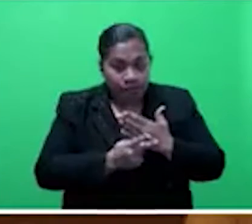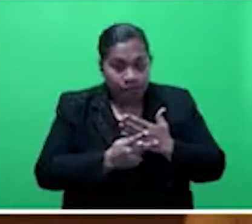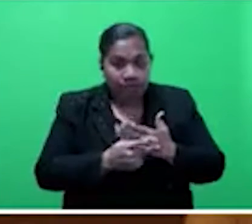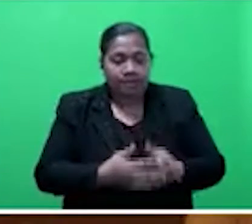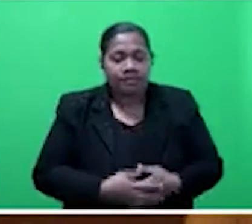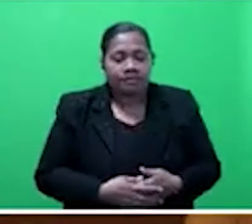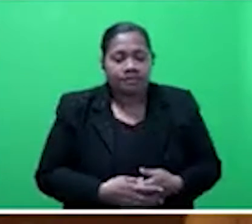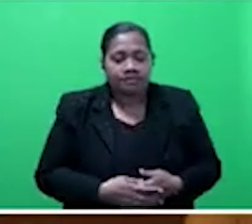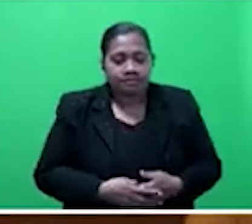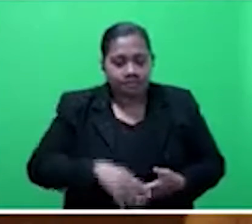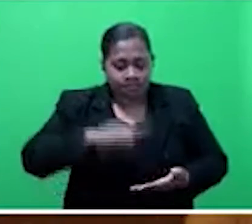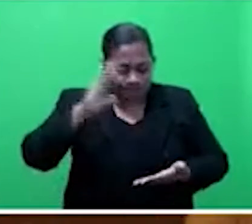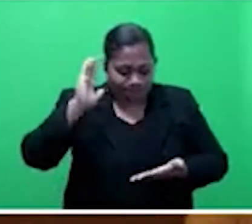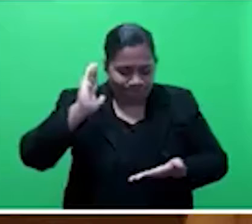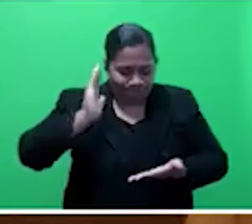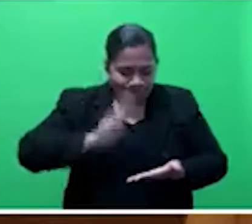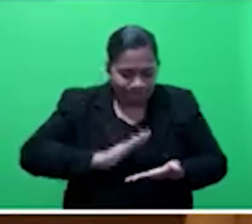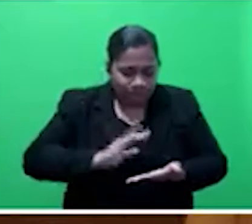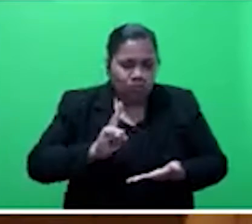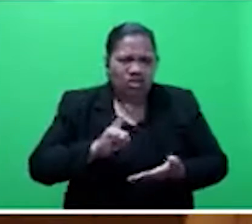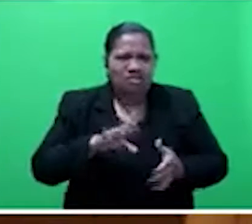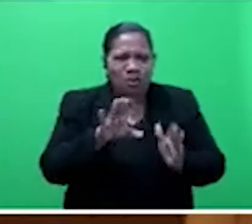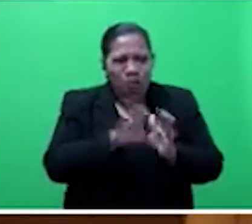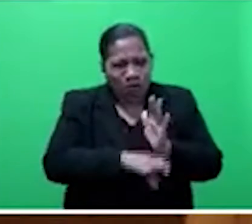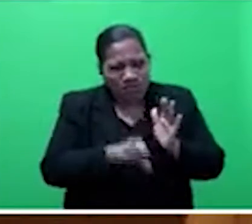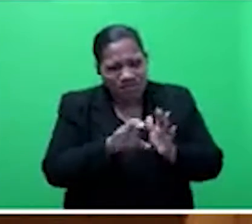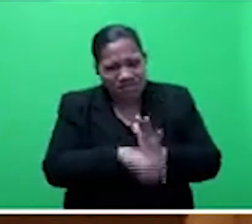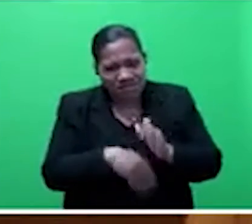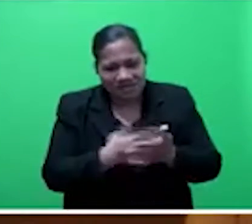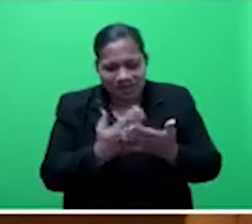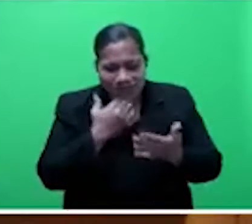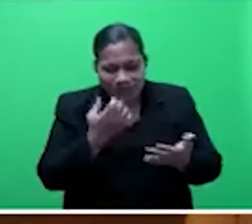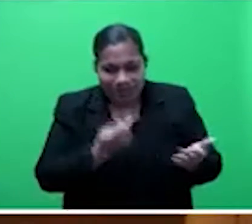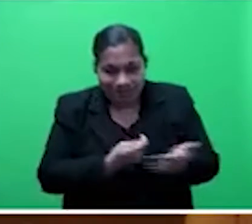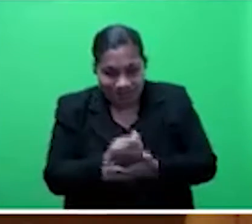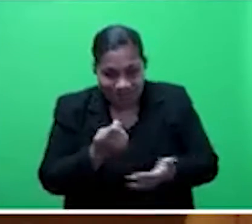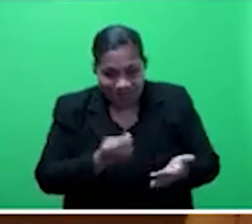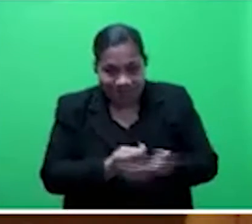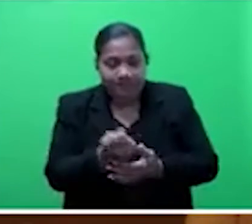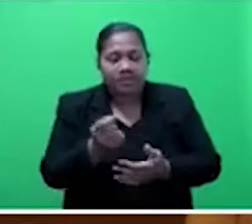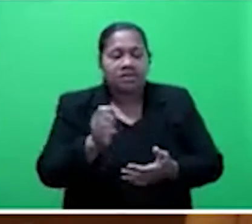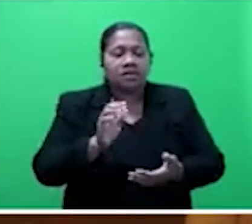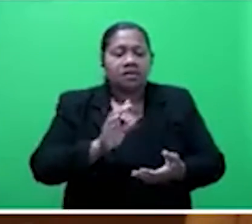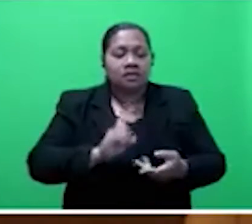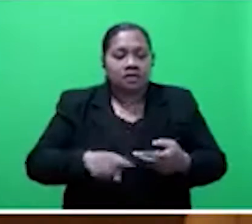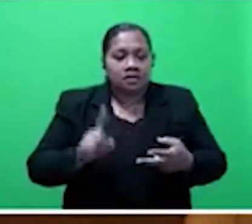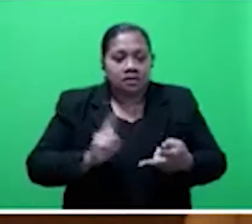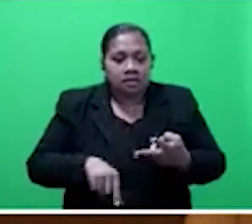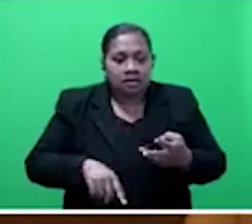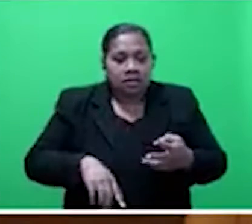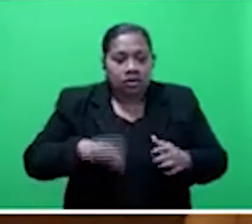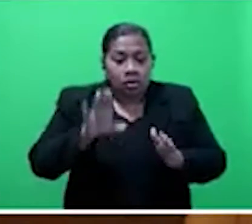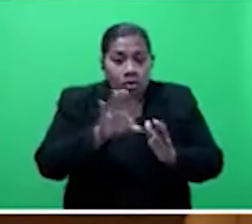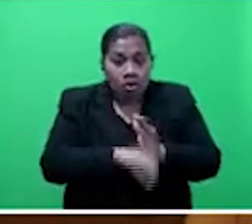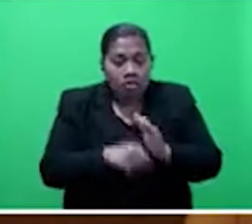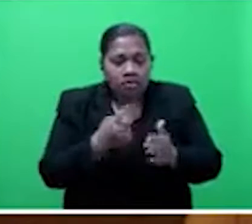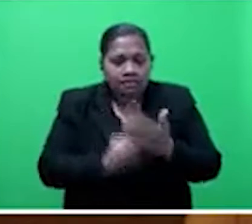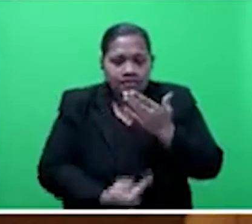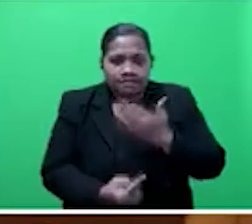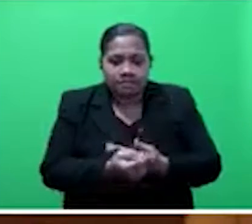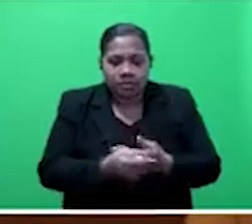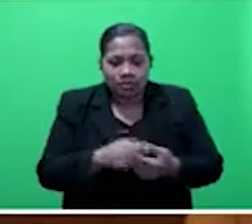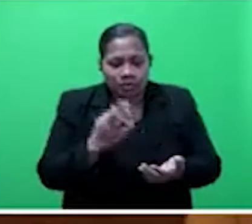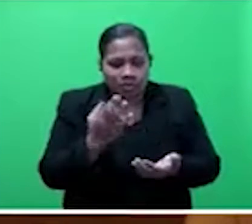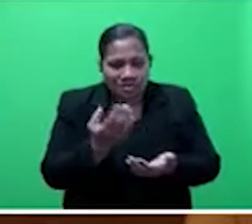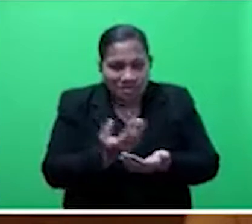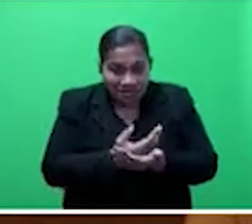reduced medical costs brought about by reduced operational costs, cost savings are reinvested